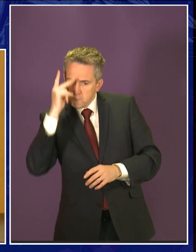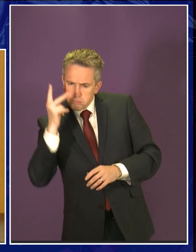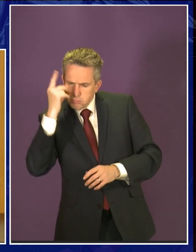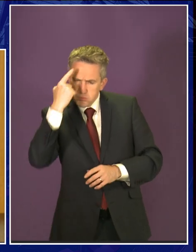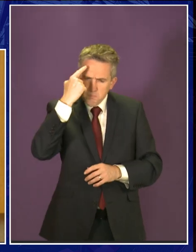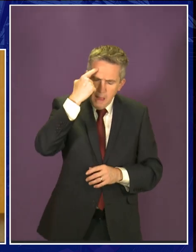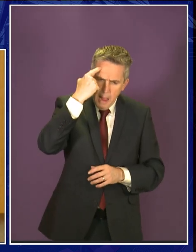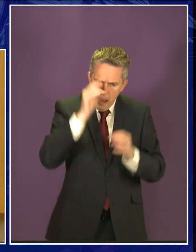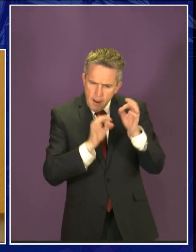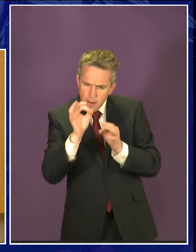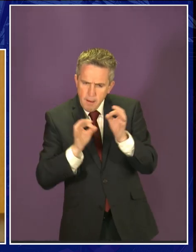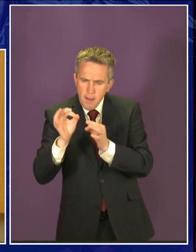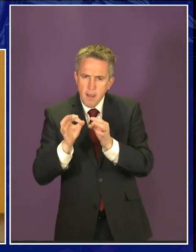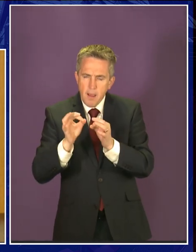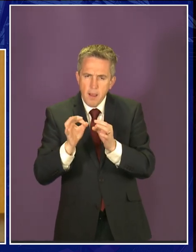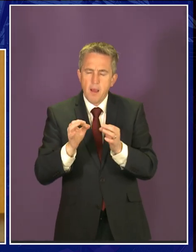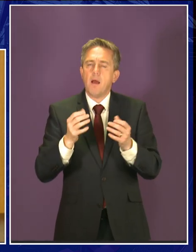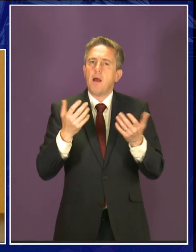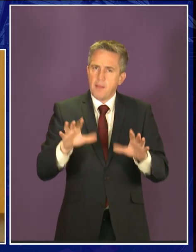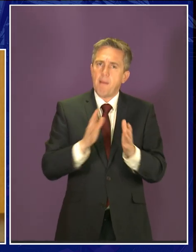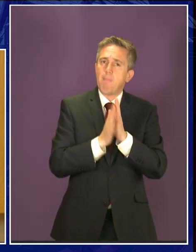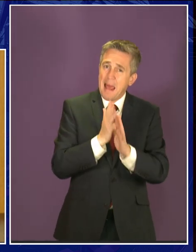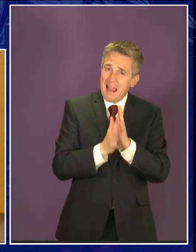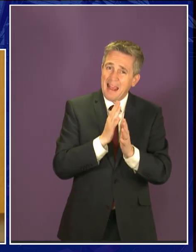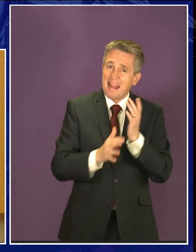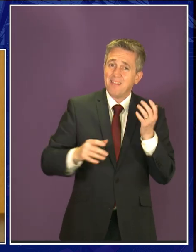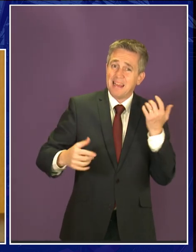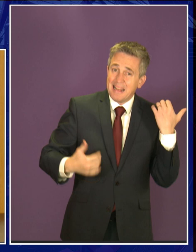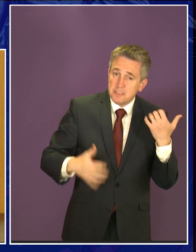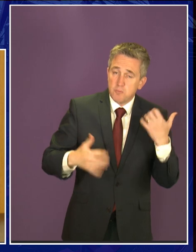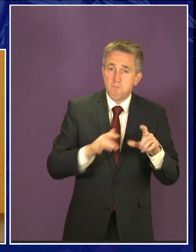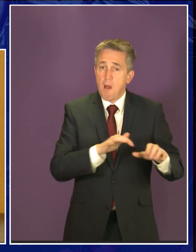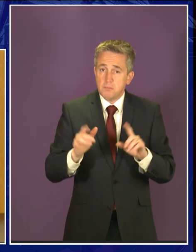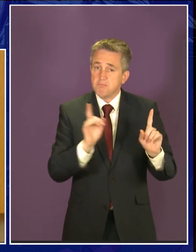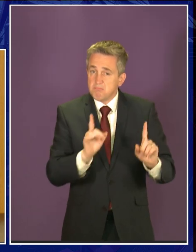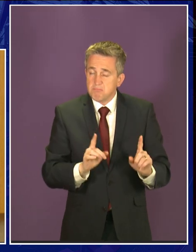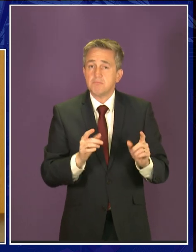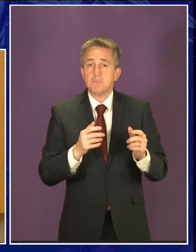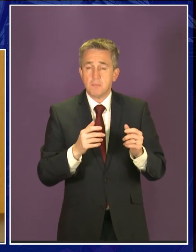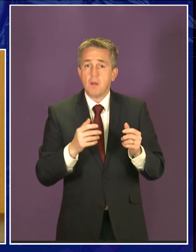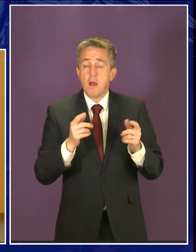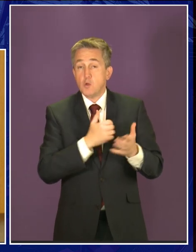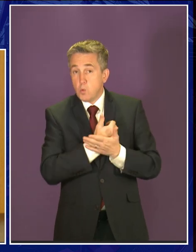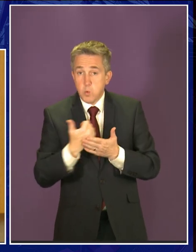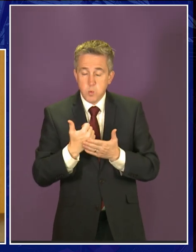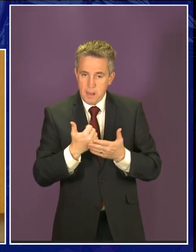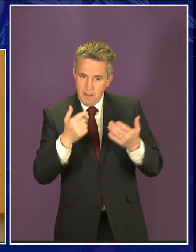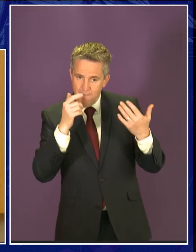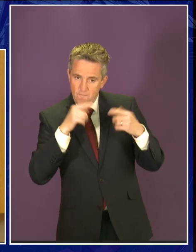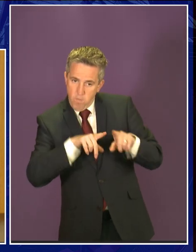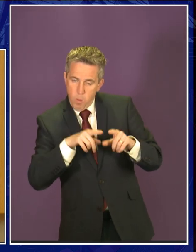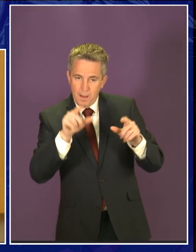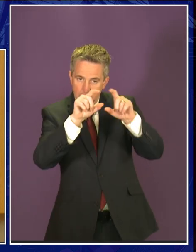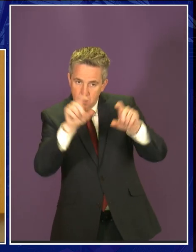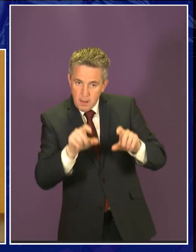necessary adjustments while evaluating the performance. Learning and remembering the nuances of a piece, and often playing an entire piece from